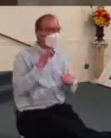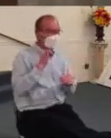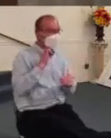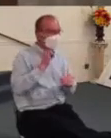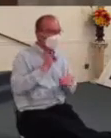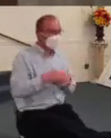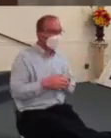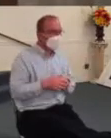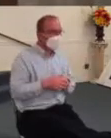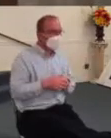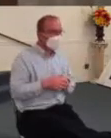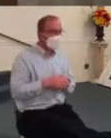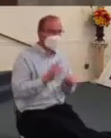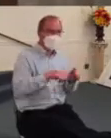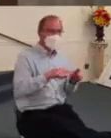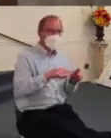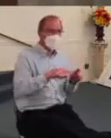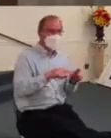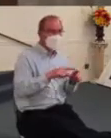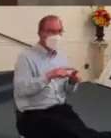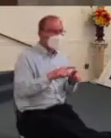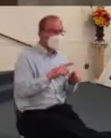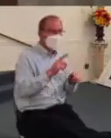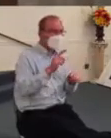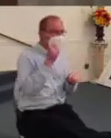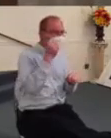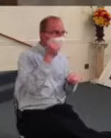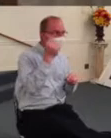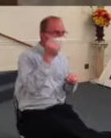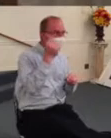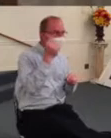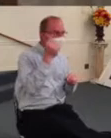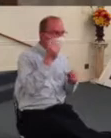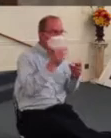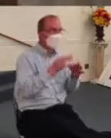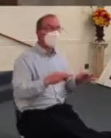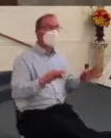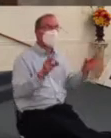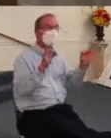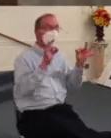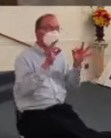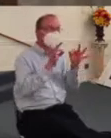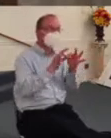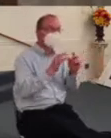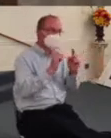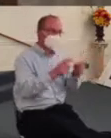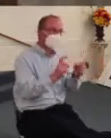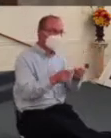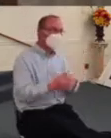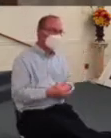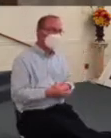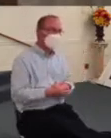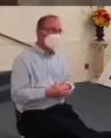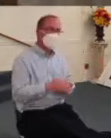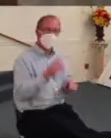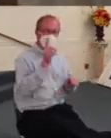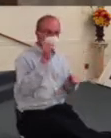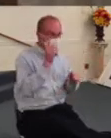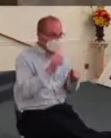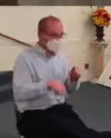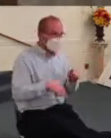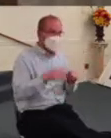value of a kindness. That was beyond them. They couldn't see it. They couldn't understand